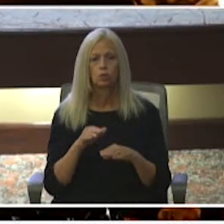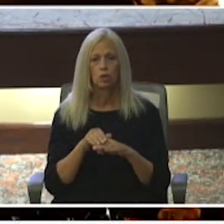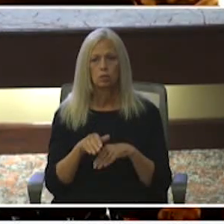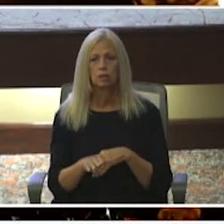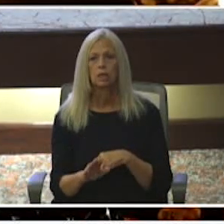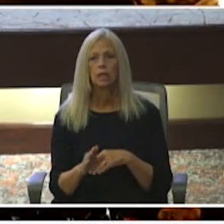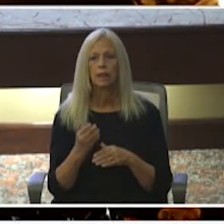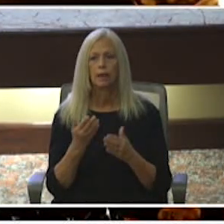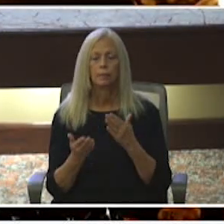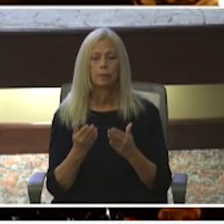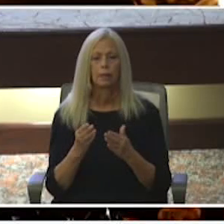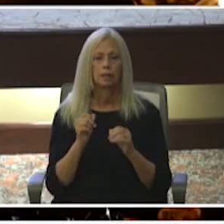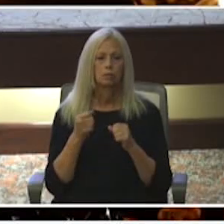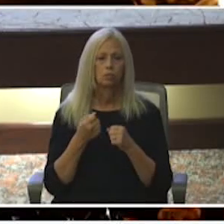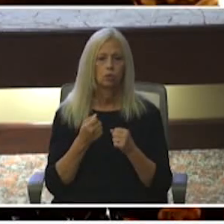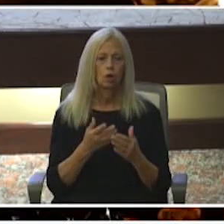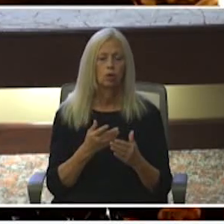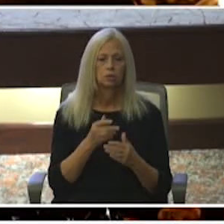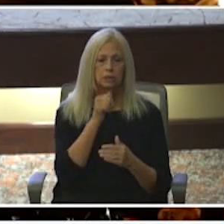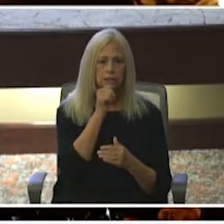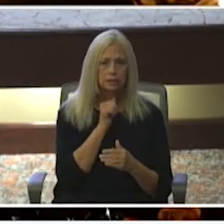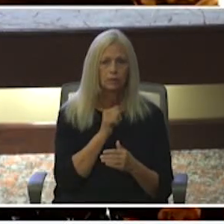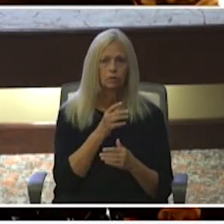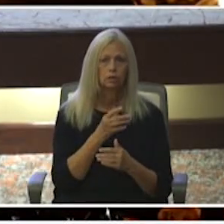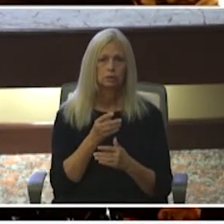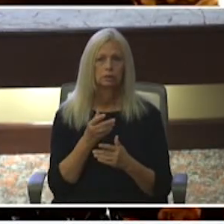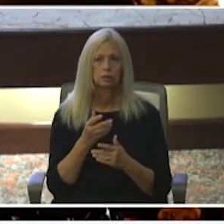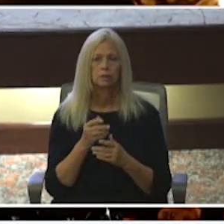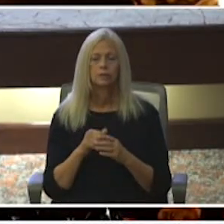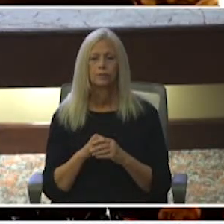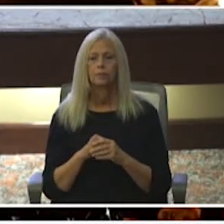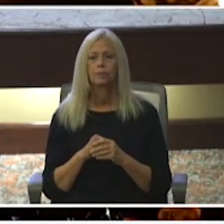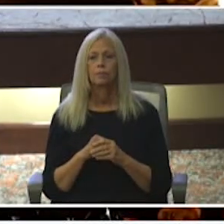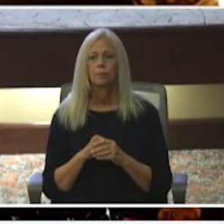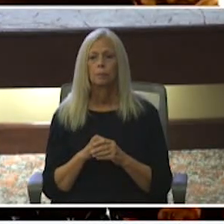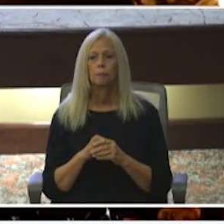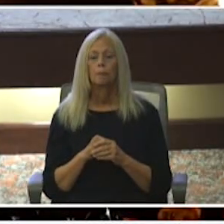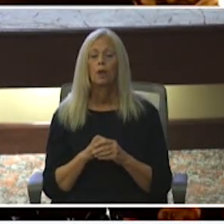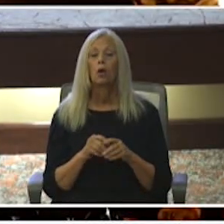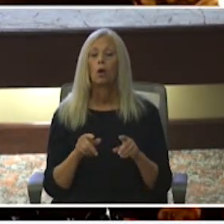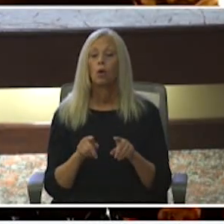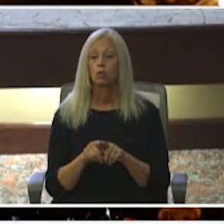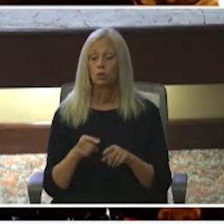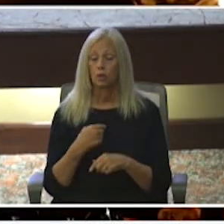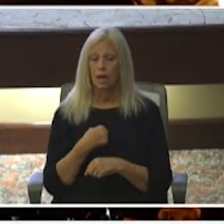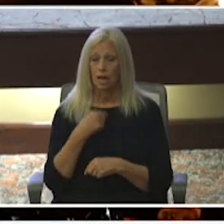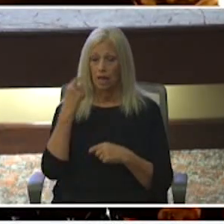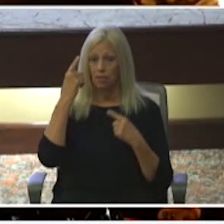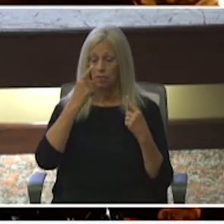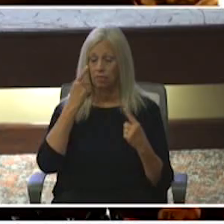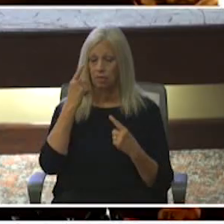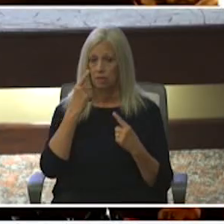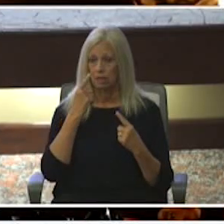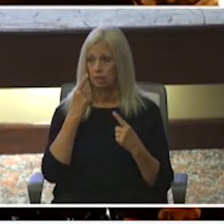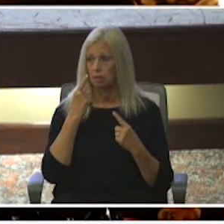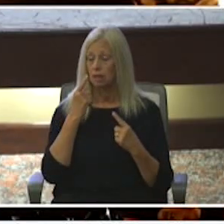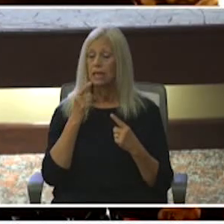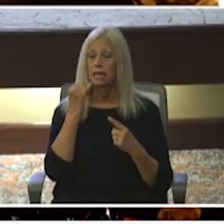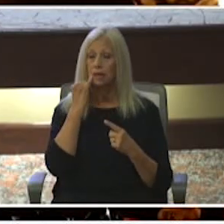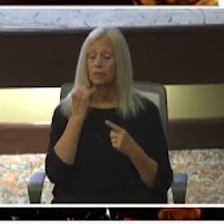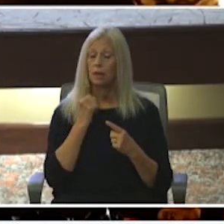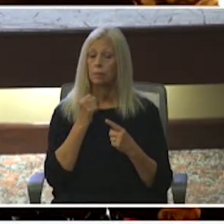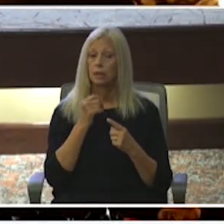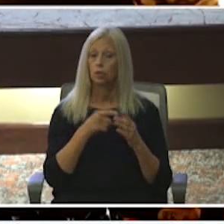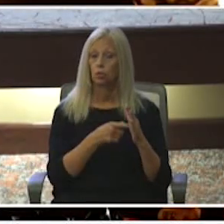might cause physical injury or suffering and having a licensed veterinarian. I also think, and I think most of the board feels that had that been a requirement